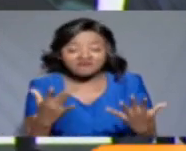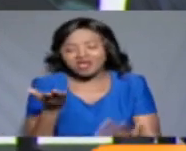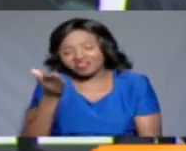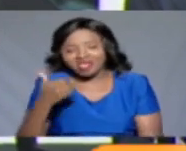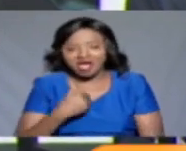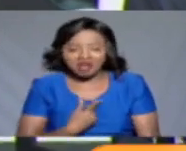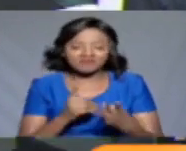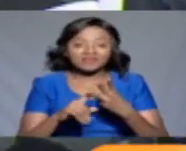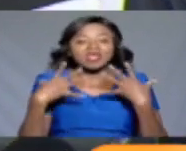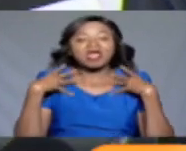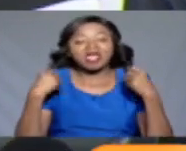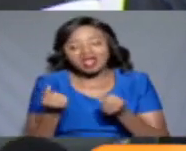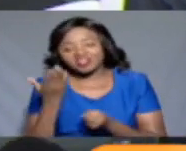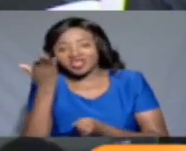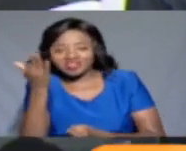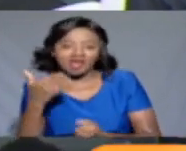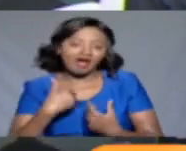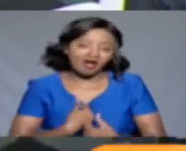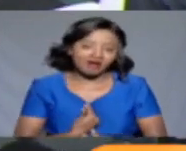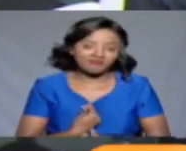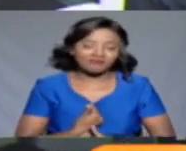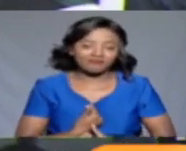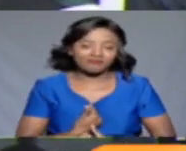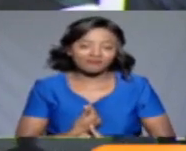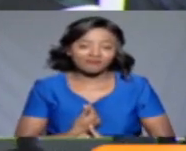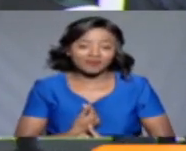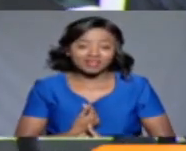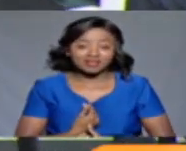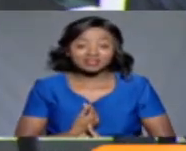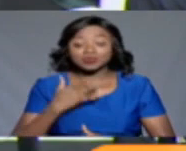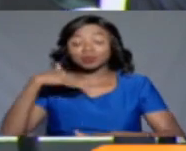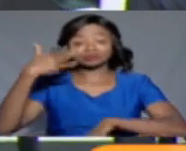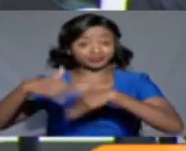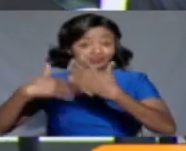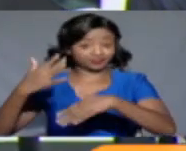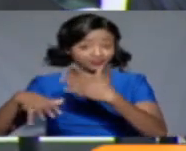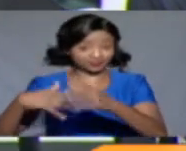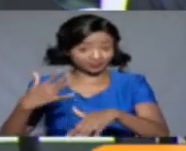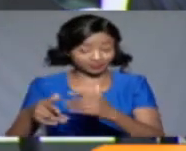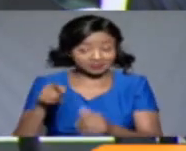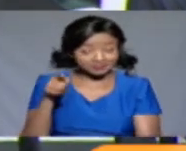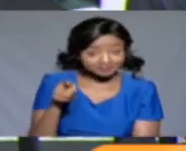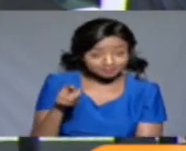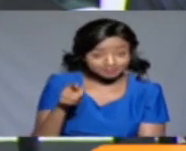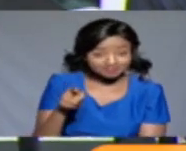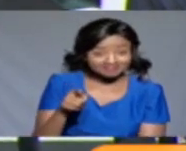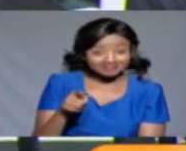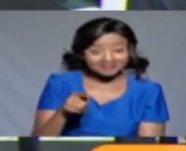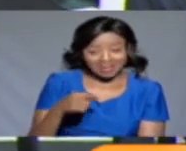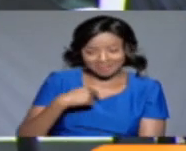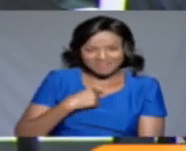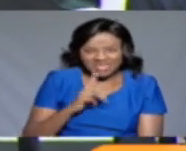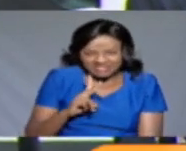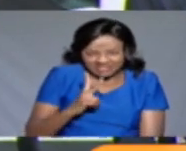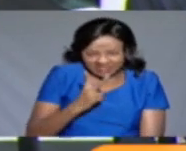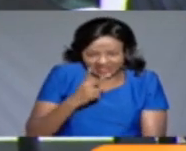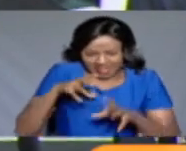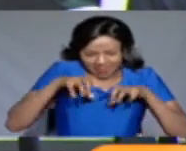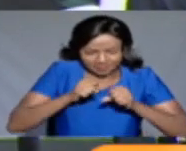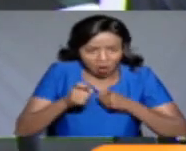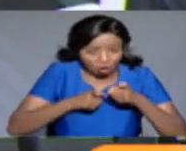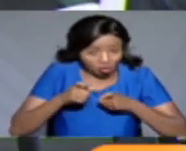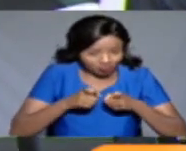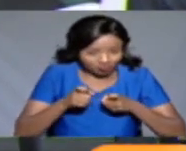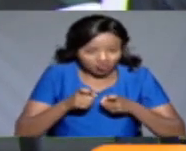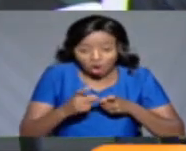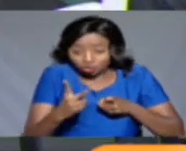A woman in charge of health. As a result of that, in my second term, two of those